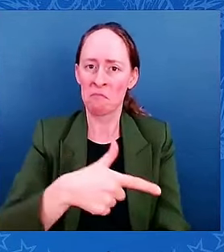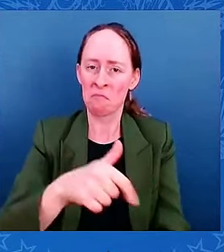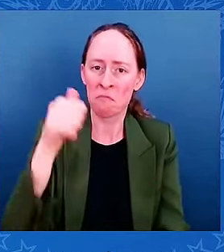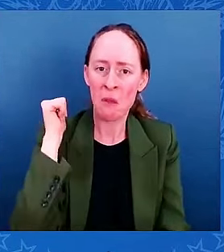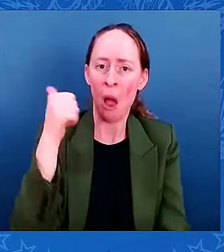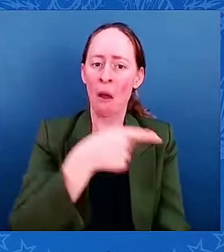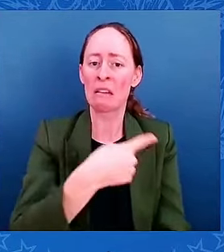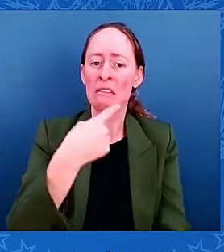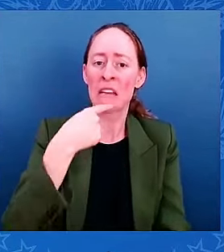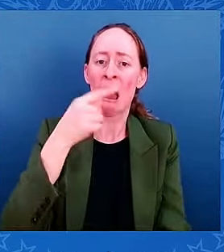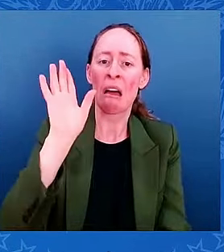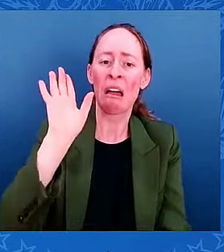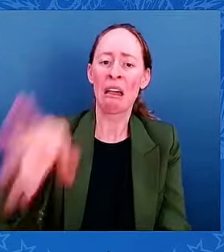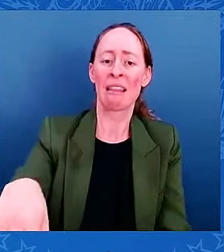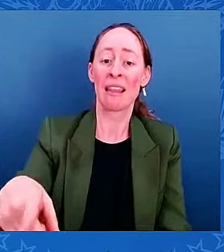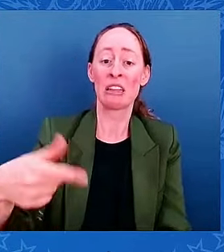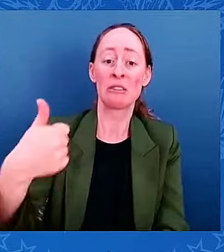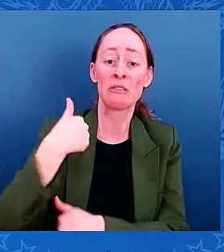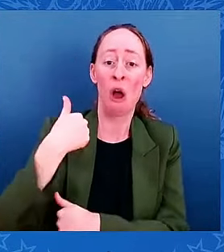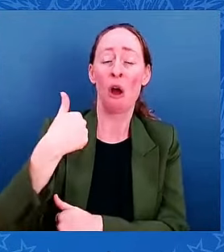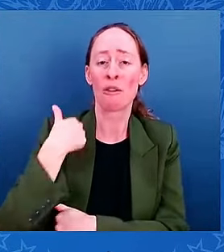and losers.